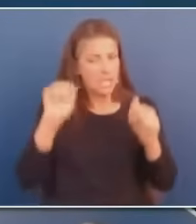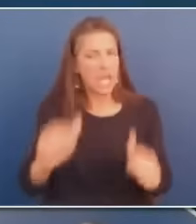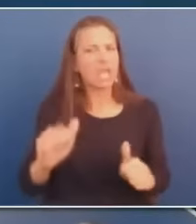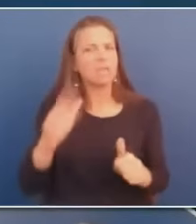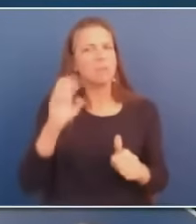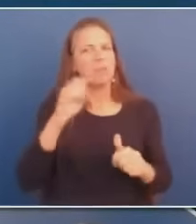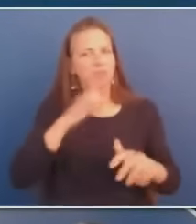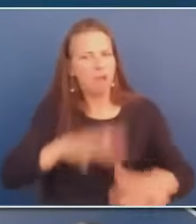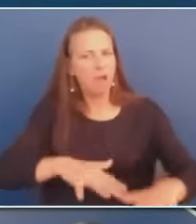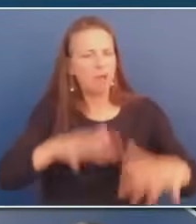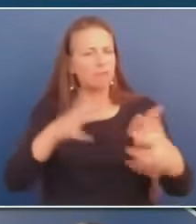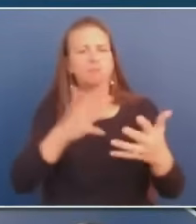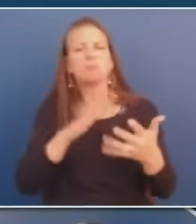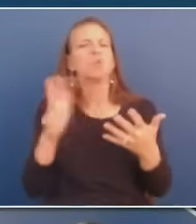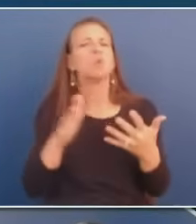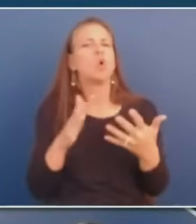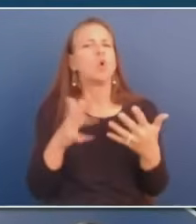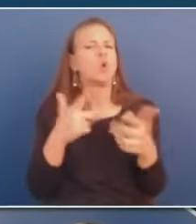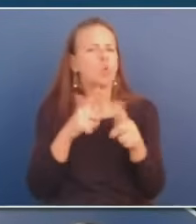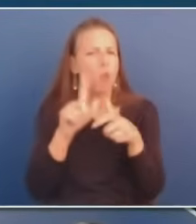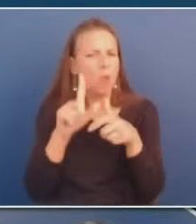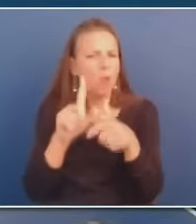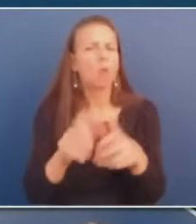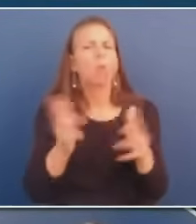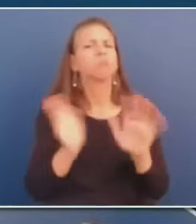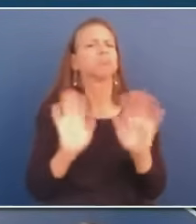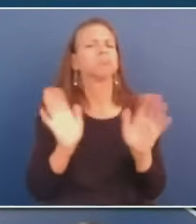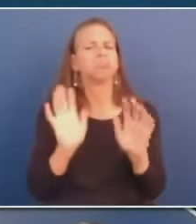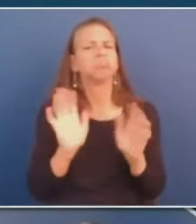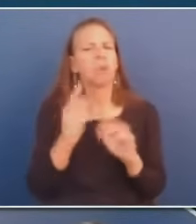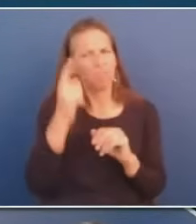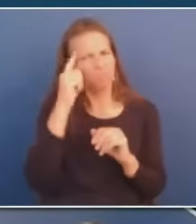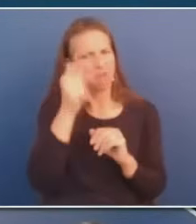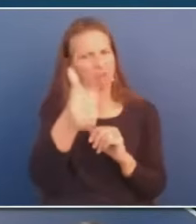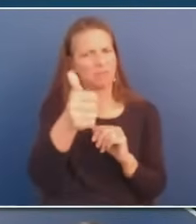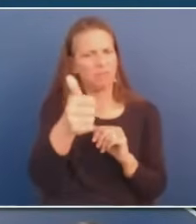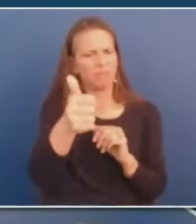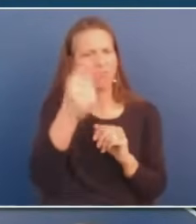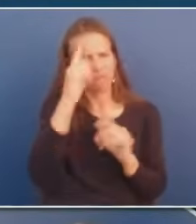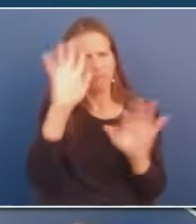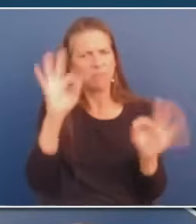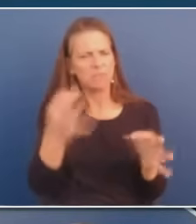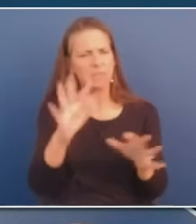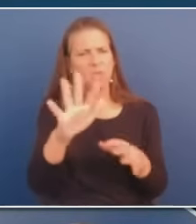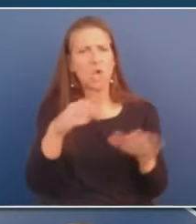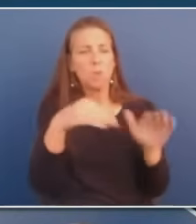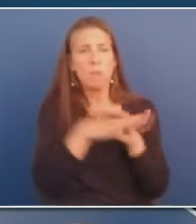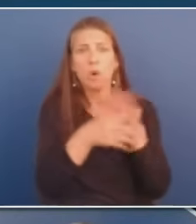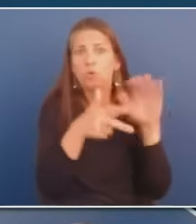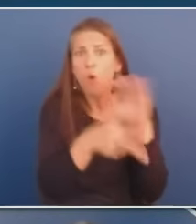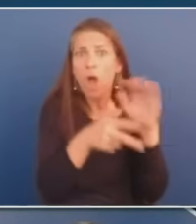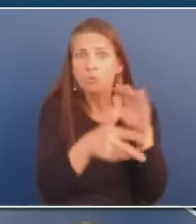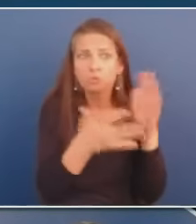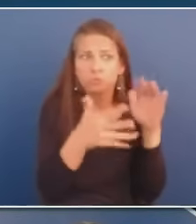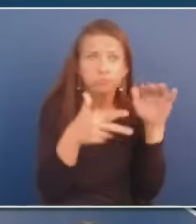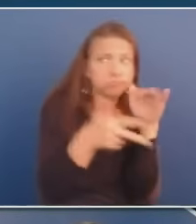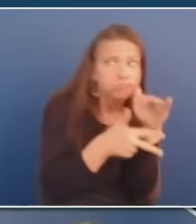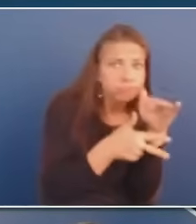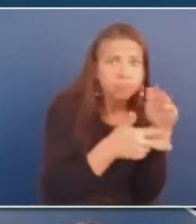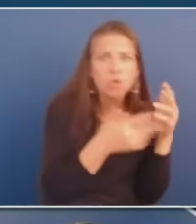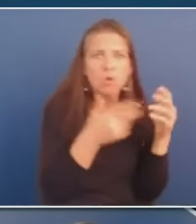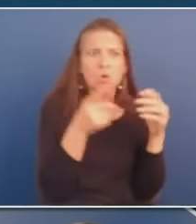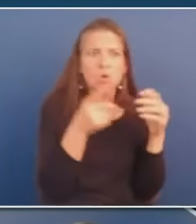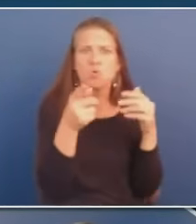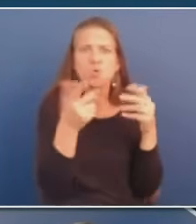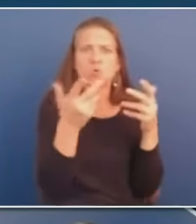So think about what you need to do. Get in the car in the garage if you have it. Making sure you get any lawn furniture, because it's been